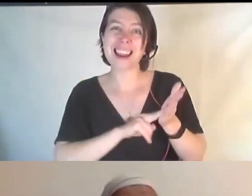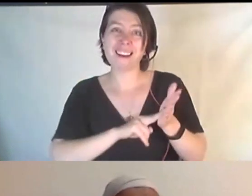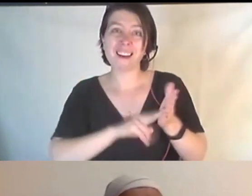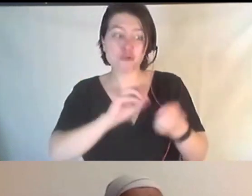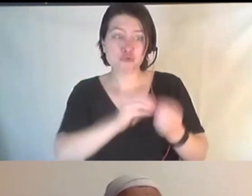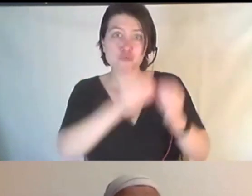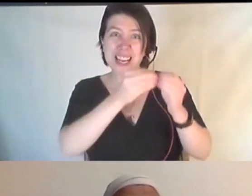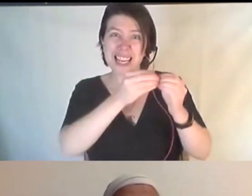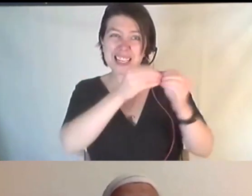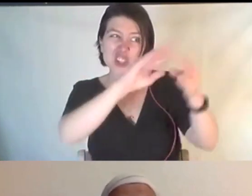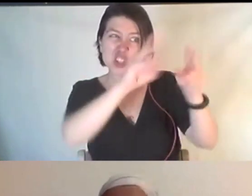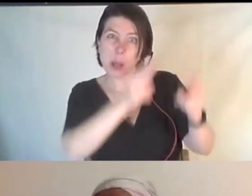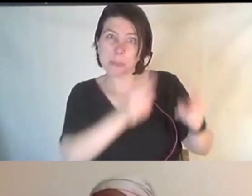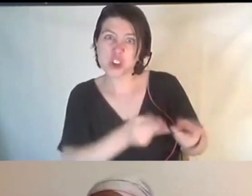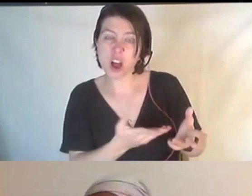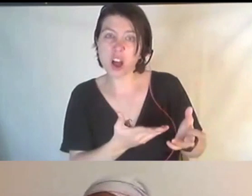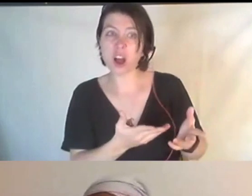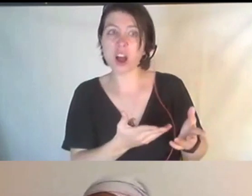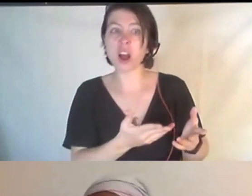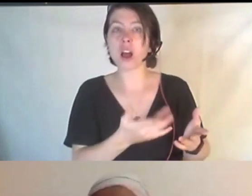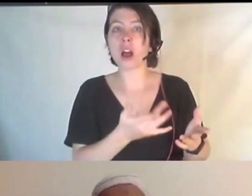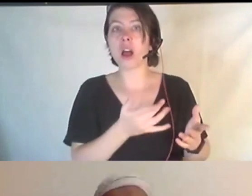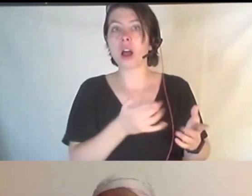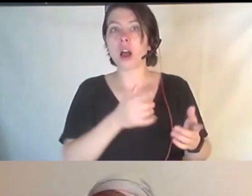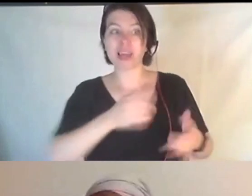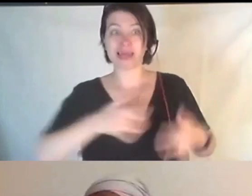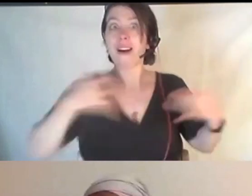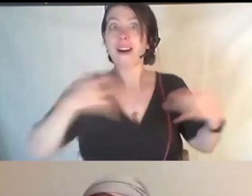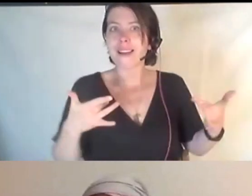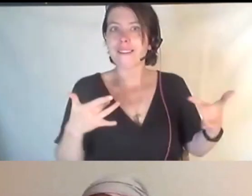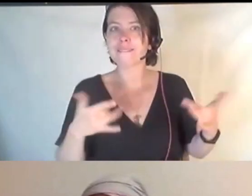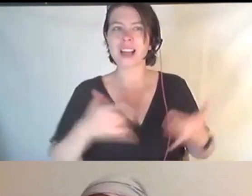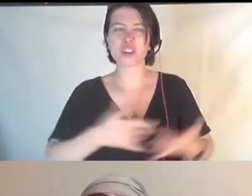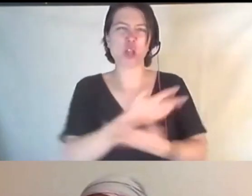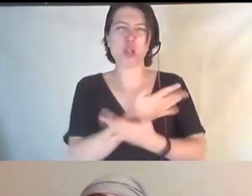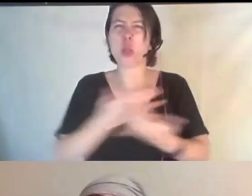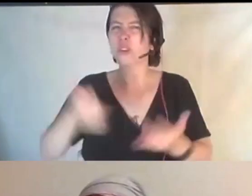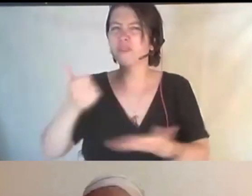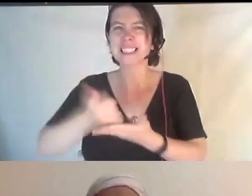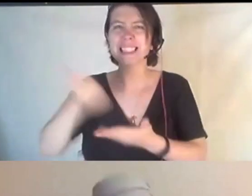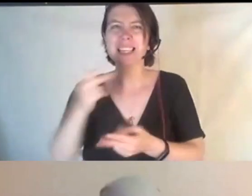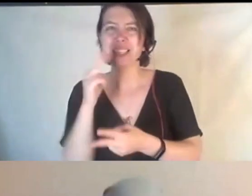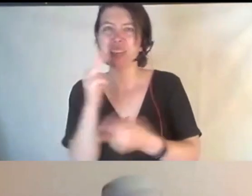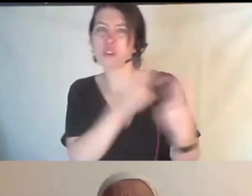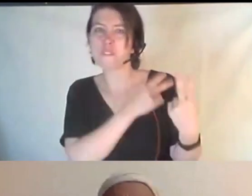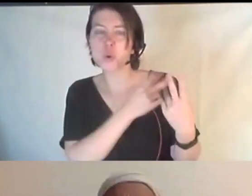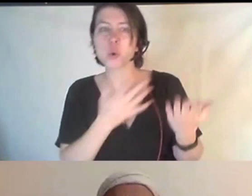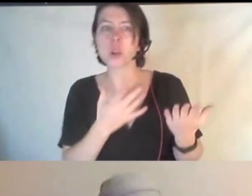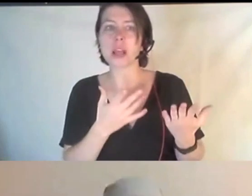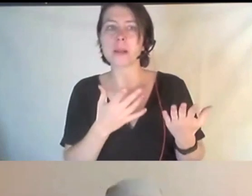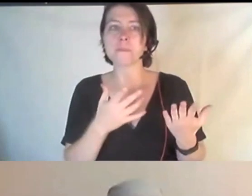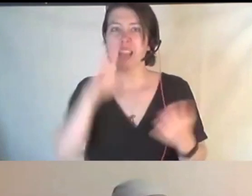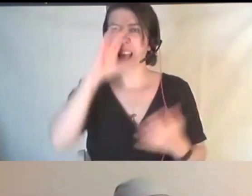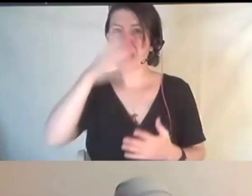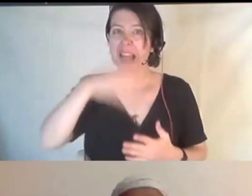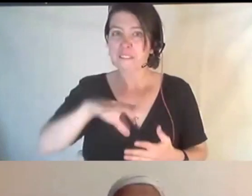significant reviews in Frieze magazine, Disability Arts Online, The Elephant, what's it